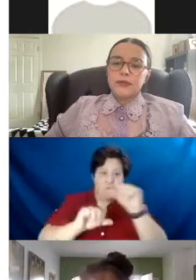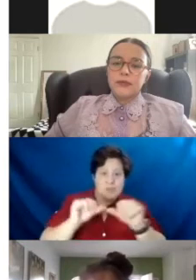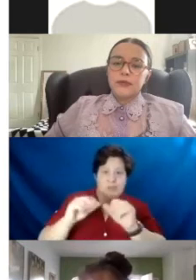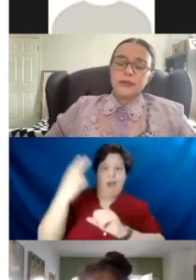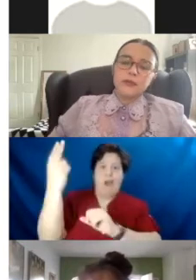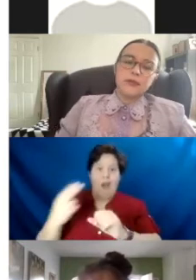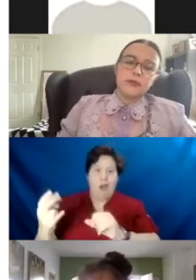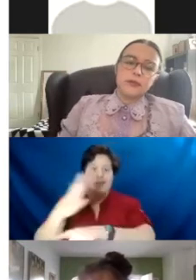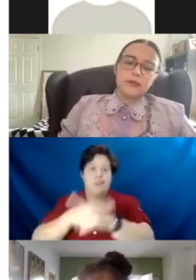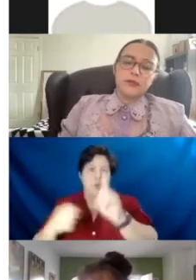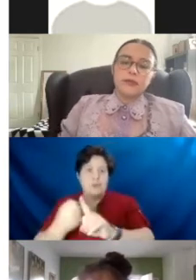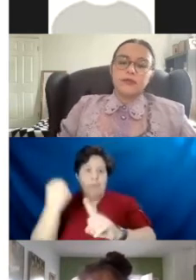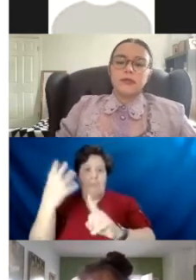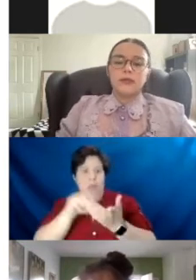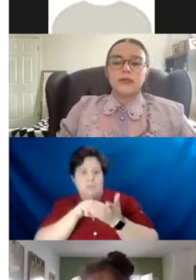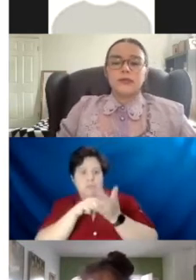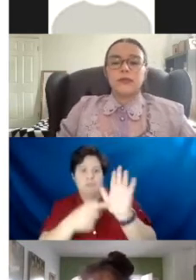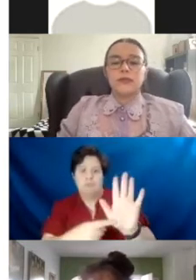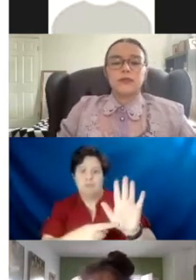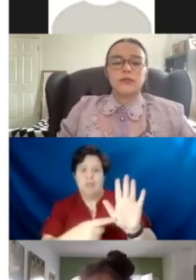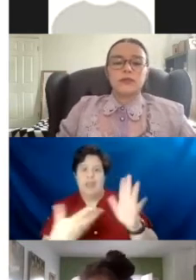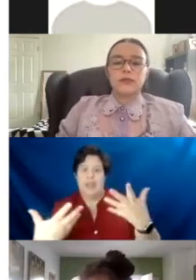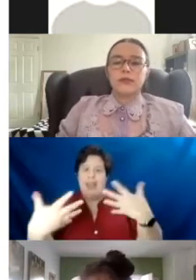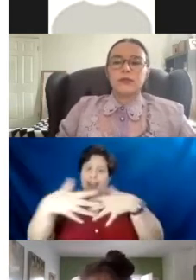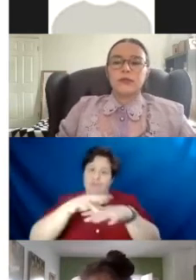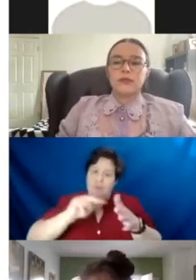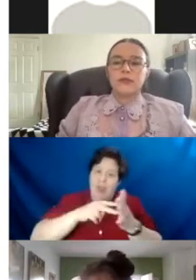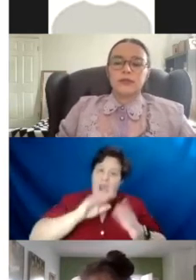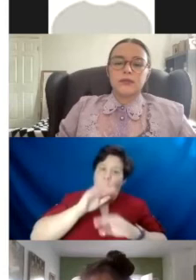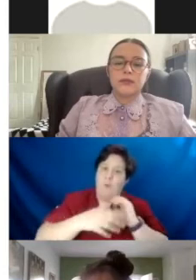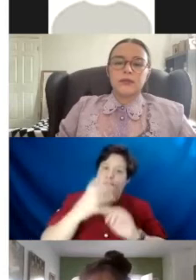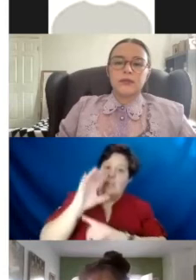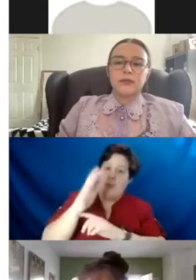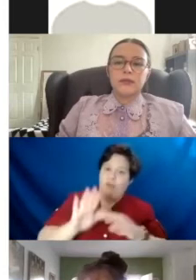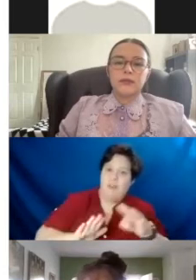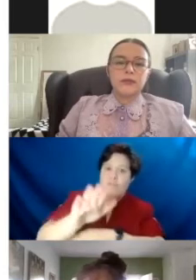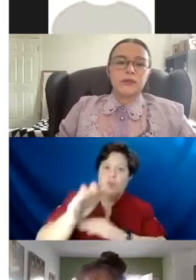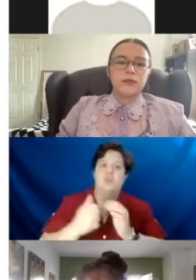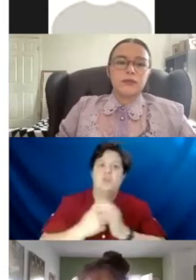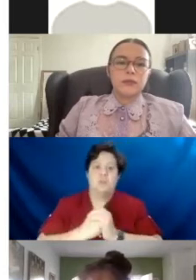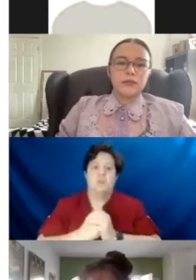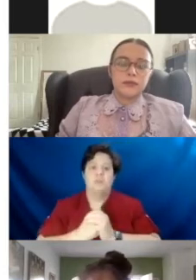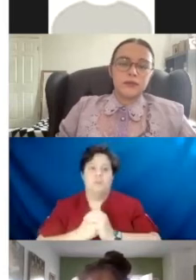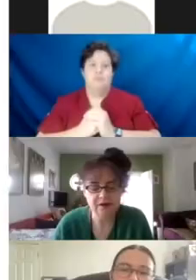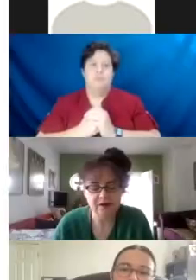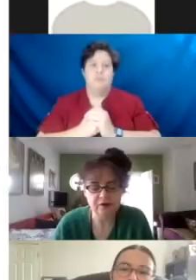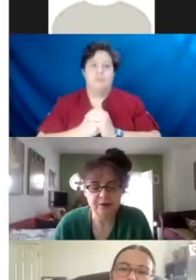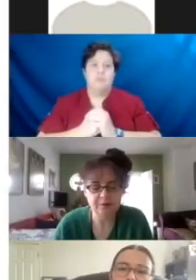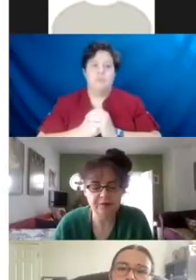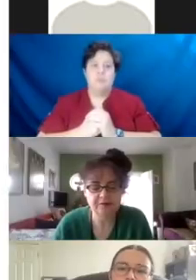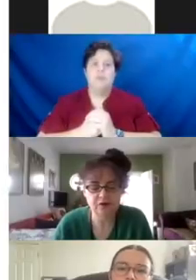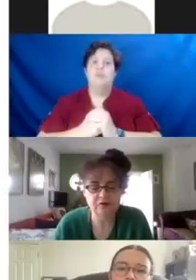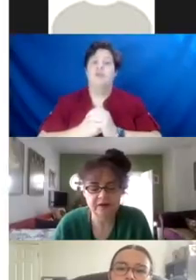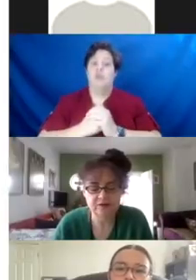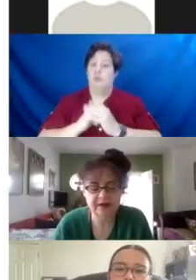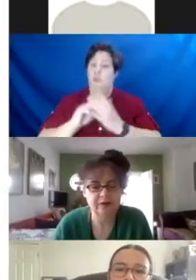impact has to be demonstrated within an integral plan about the borough's future. Slide, please. So a